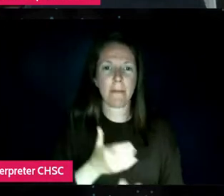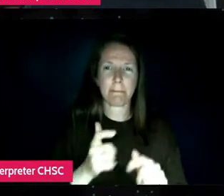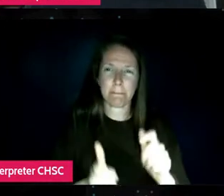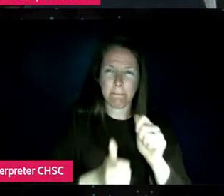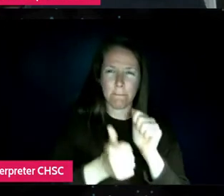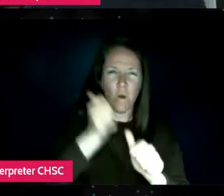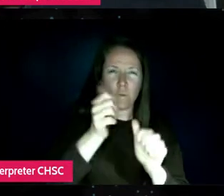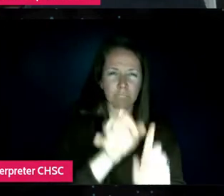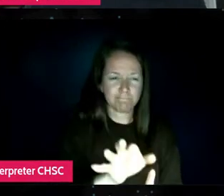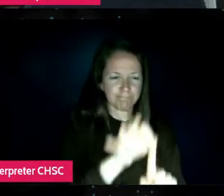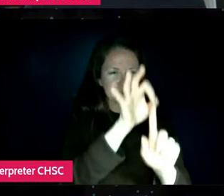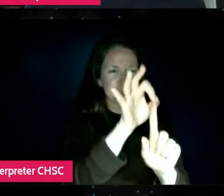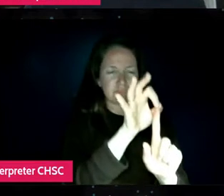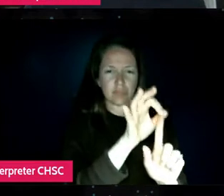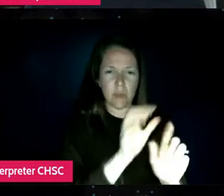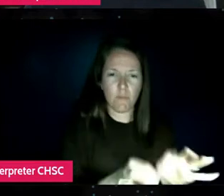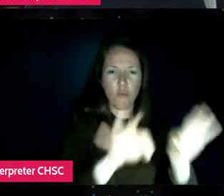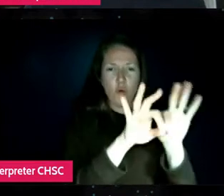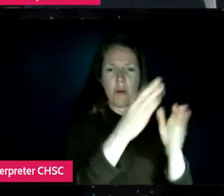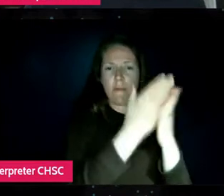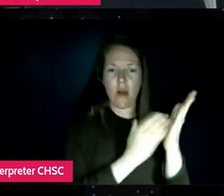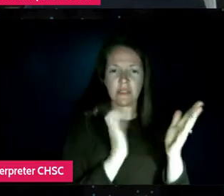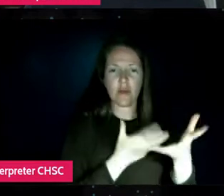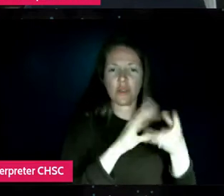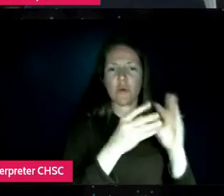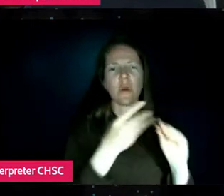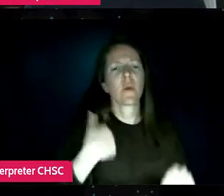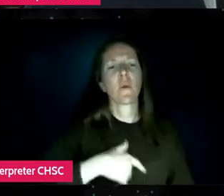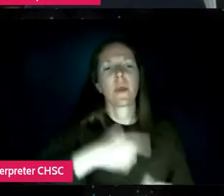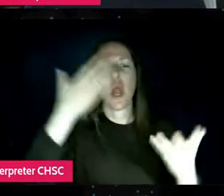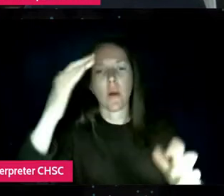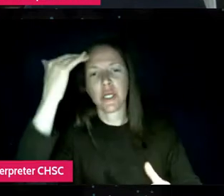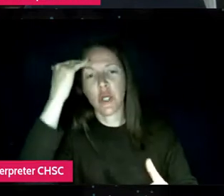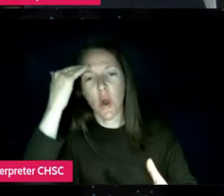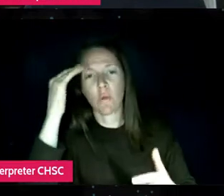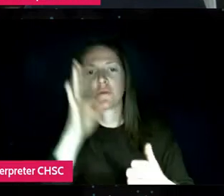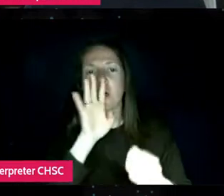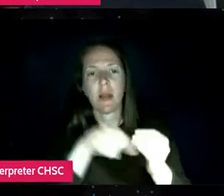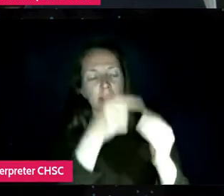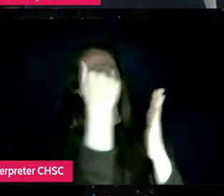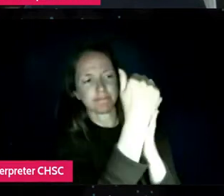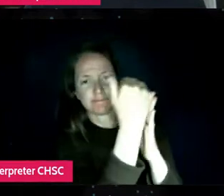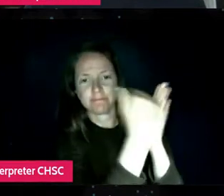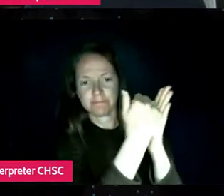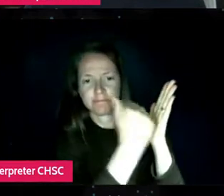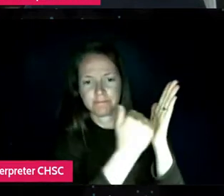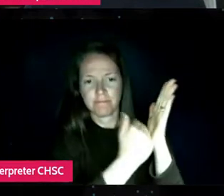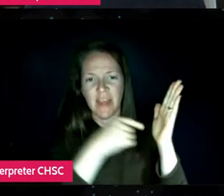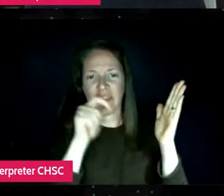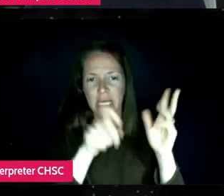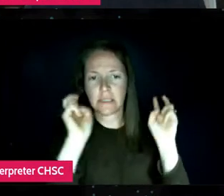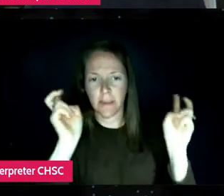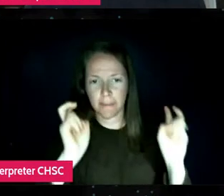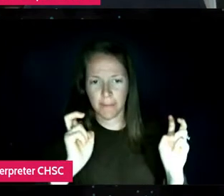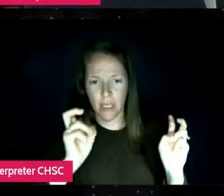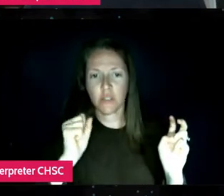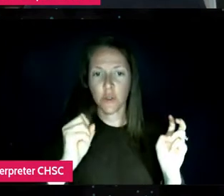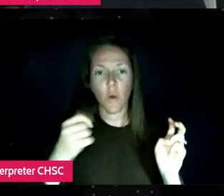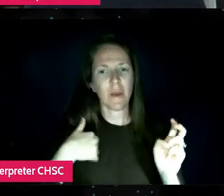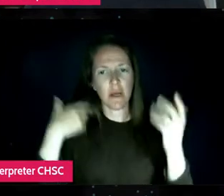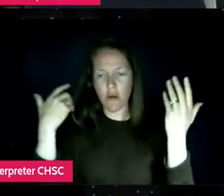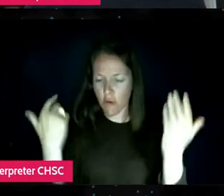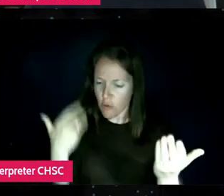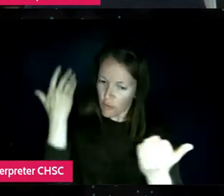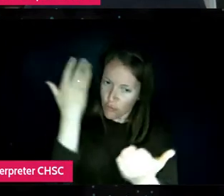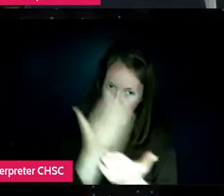story, like the story that we're going to tell. We know that we're going to talk about this particular subject. So we came into the room knowing that we